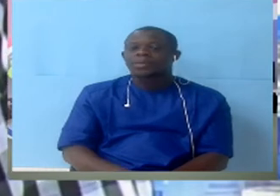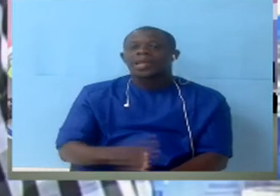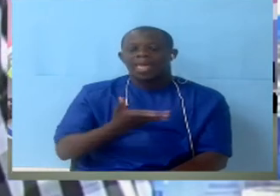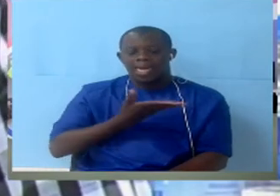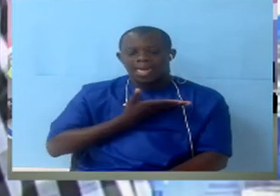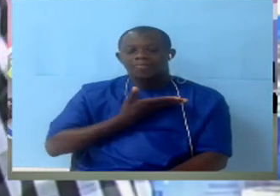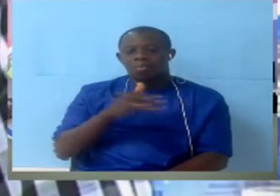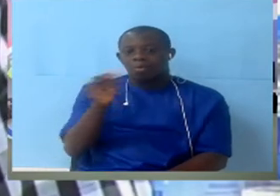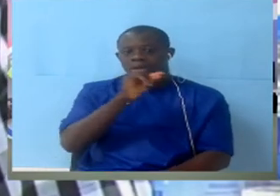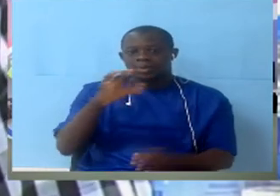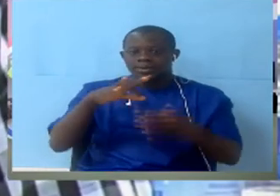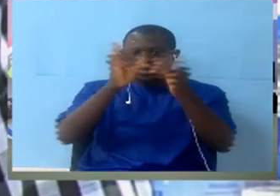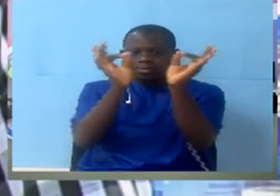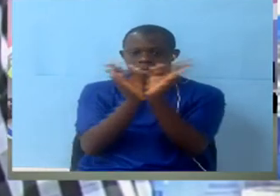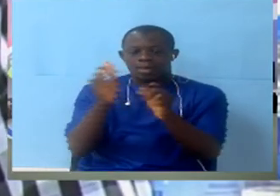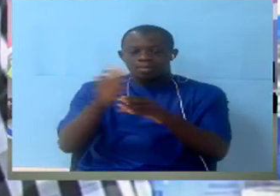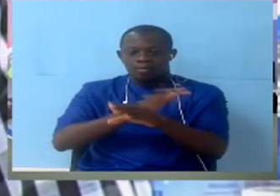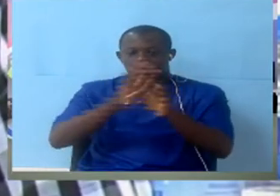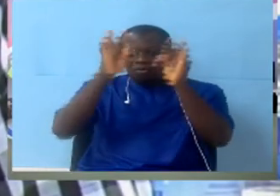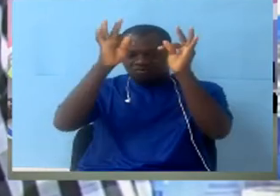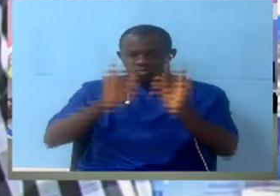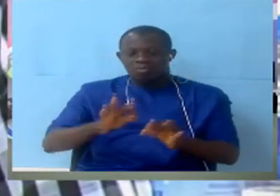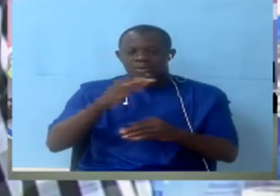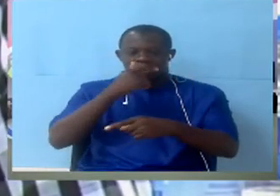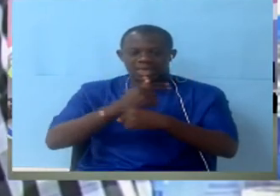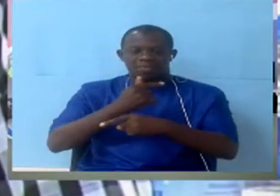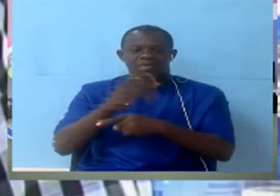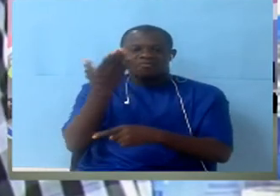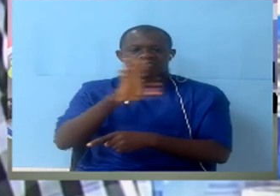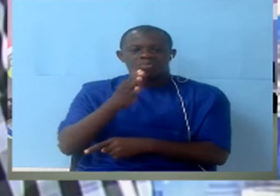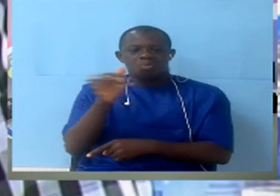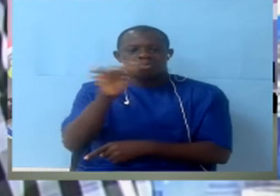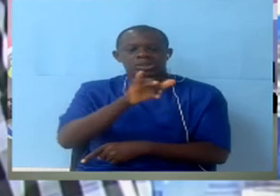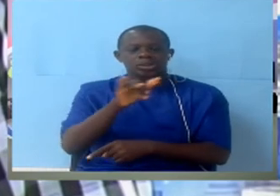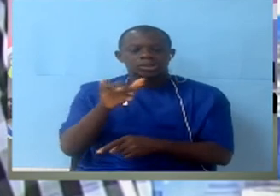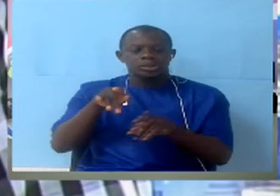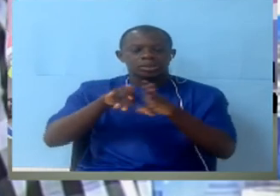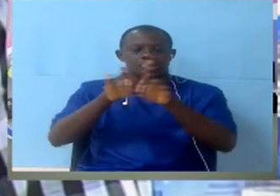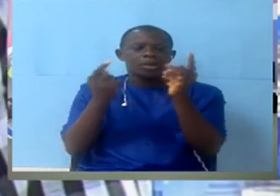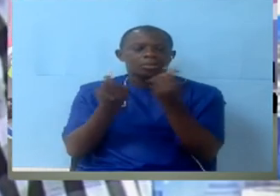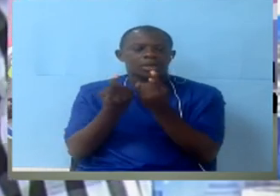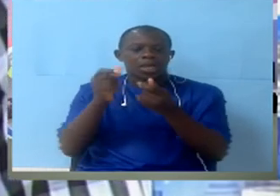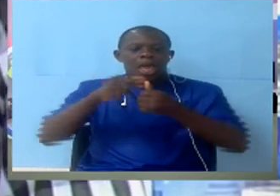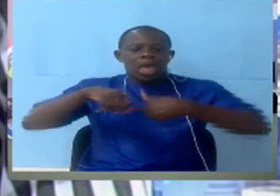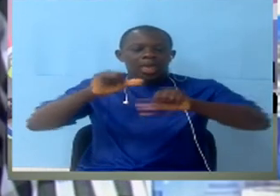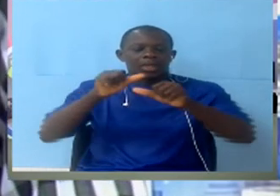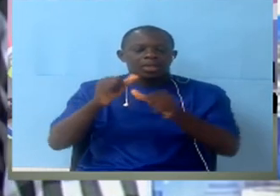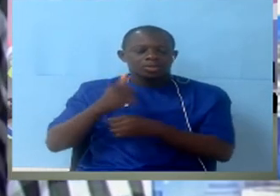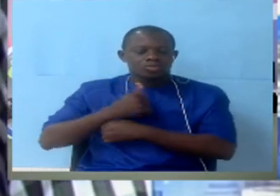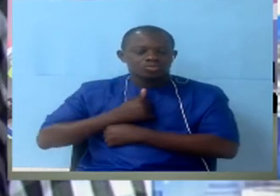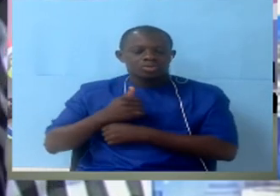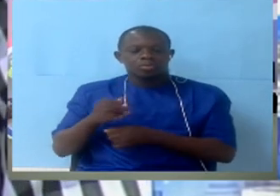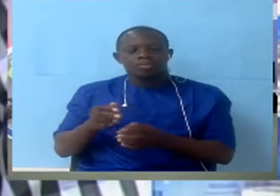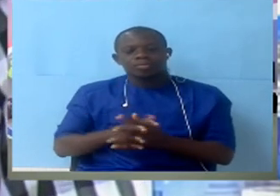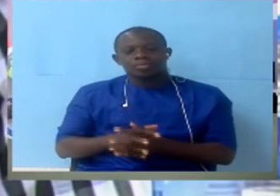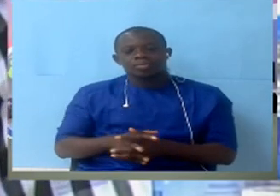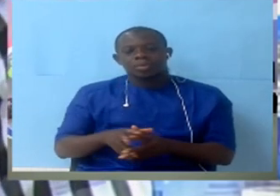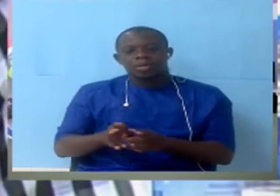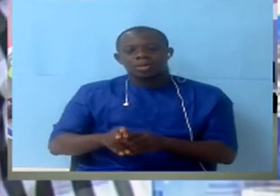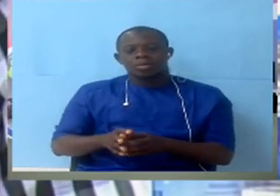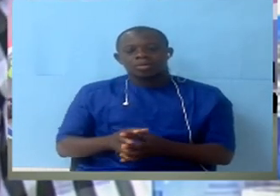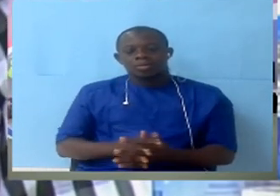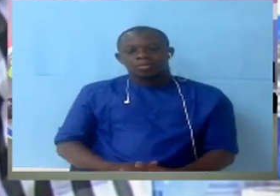That was another team which were formed here. From which force were they formed? Buratanko bunda fanajumalto. What were different